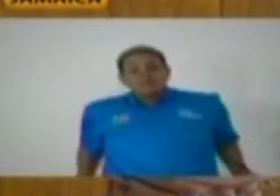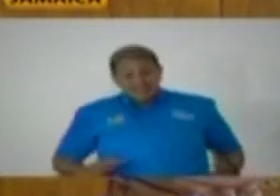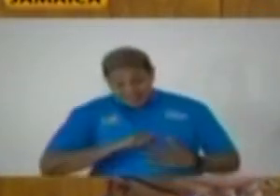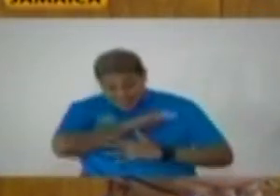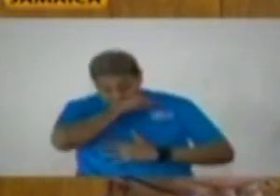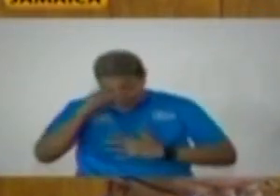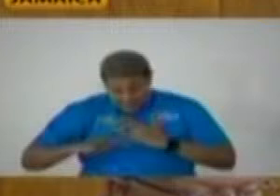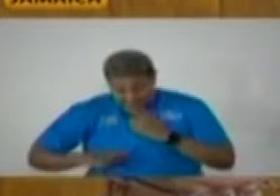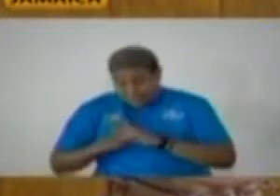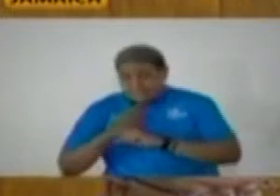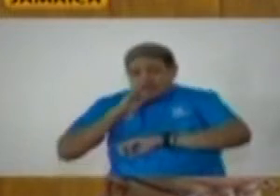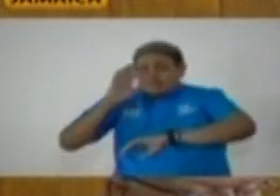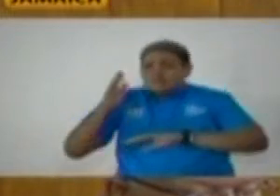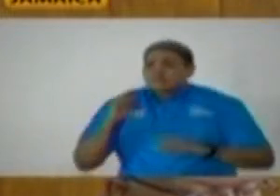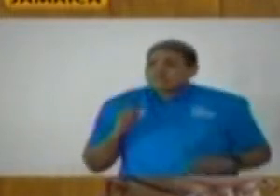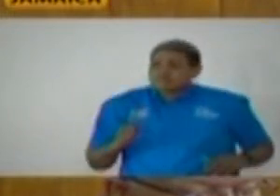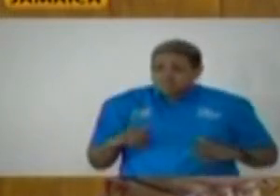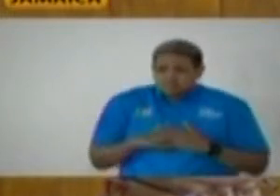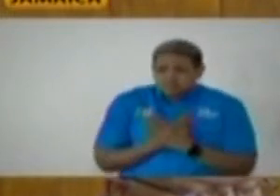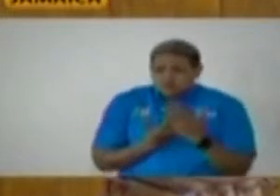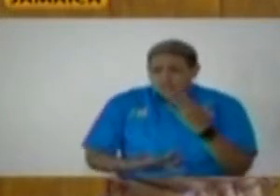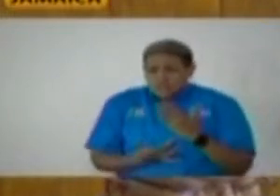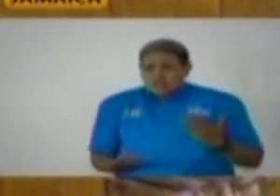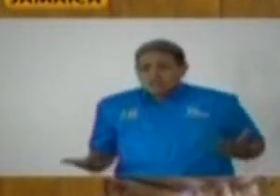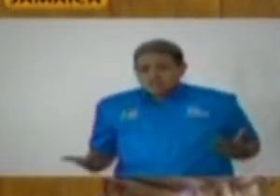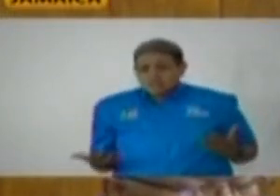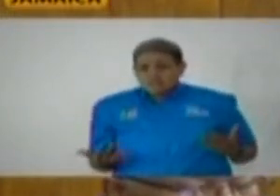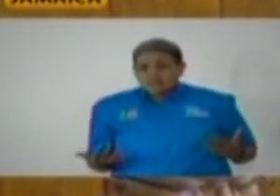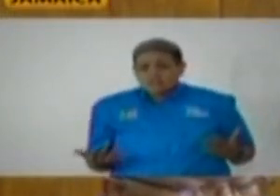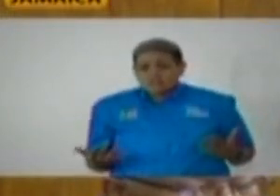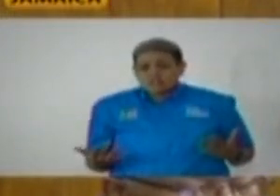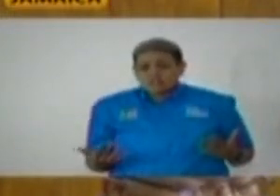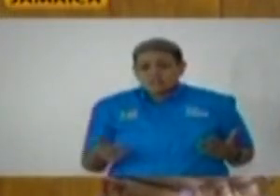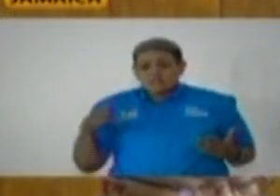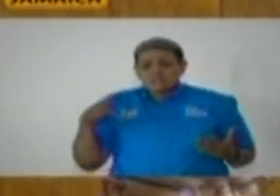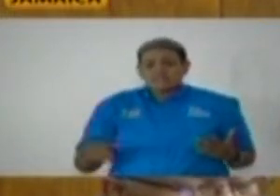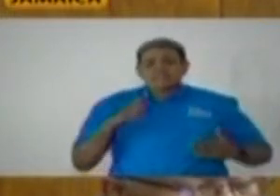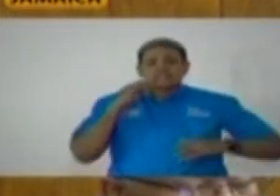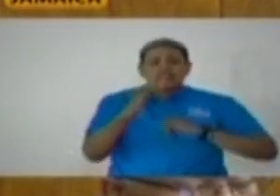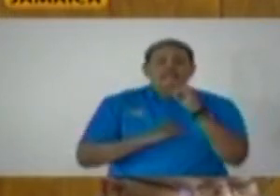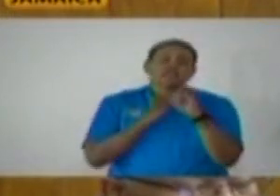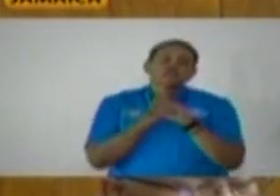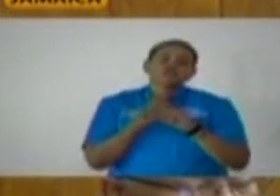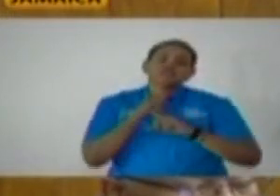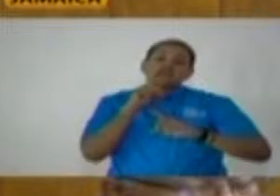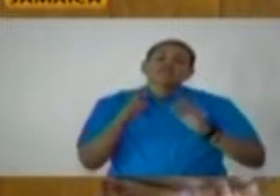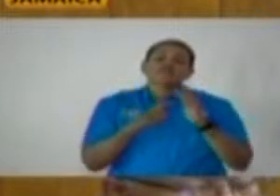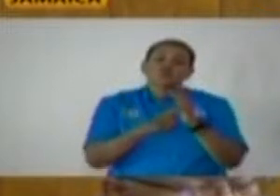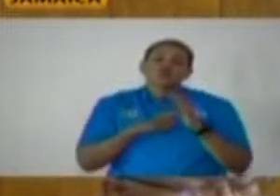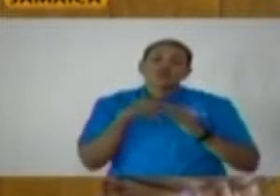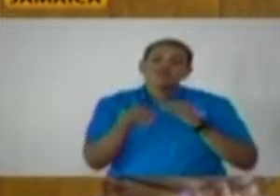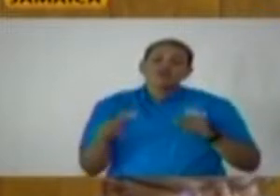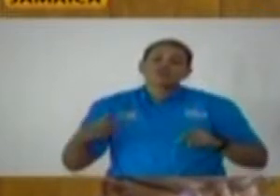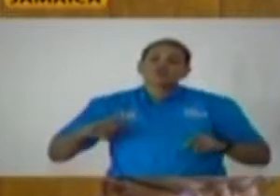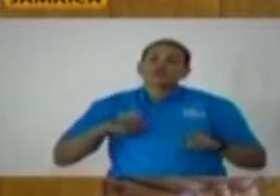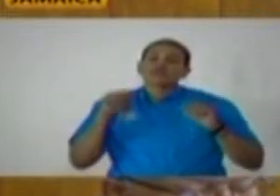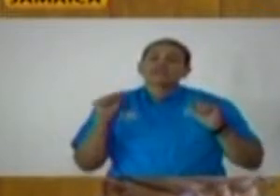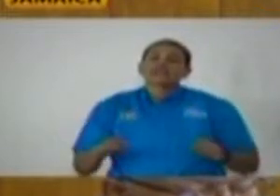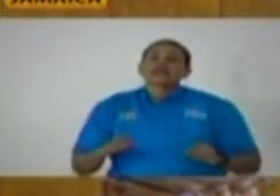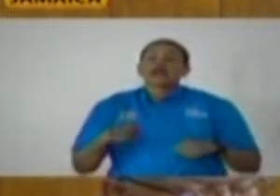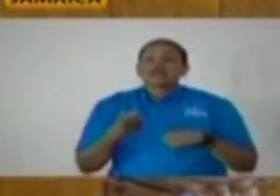edge. They were cutting edge. Right? These are the institutions that require the funding so that we can